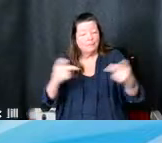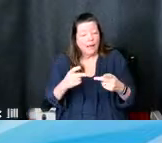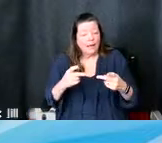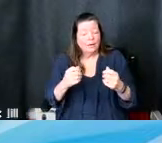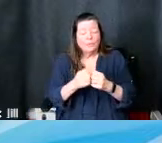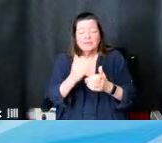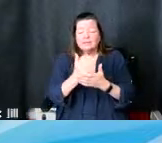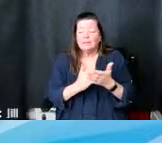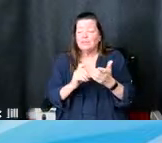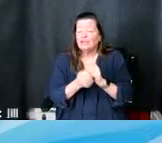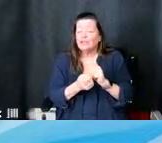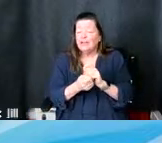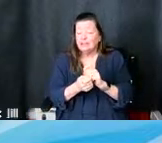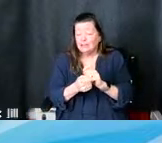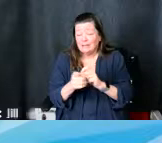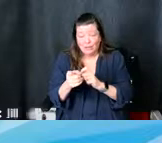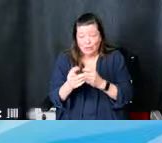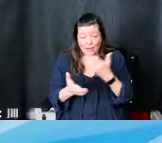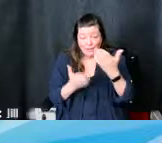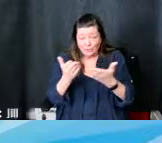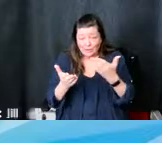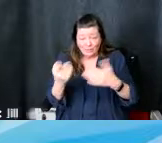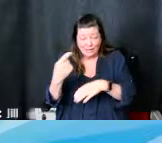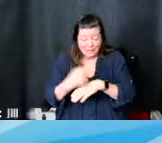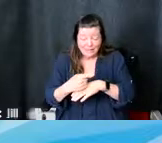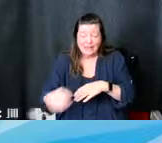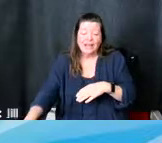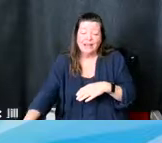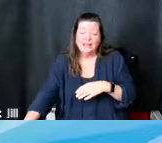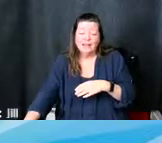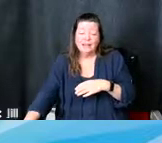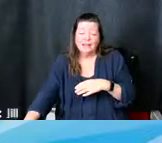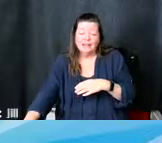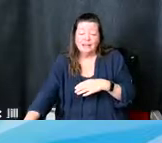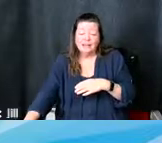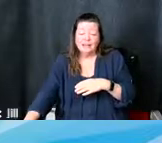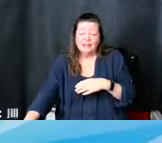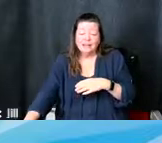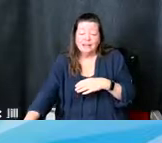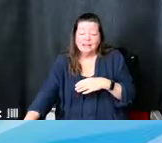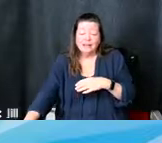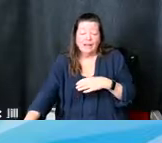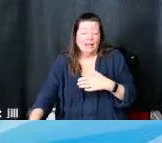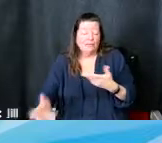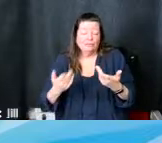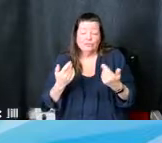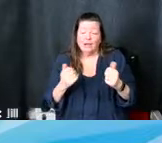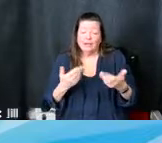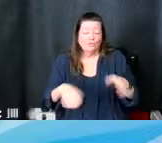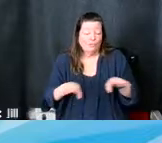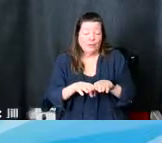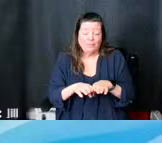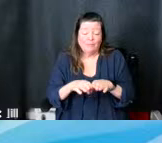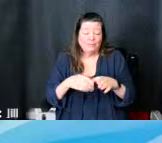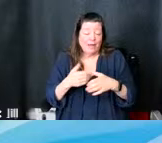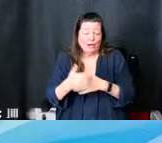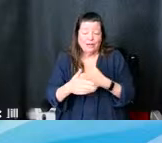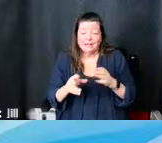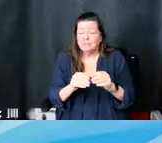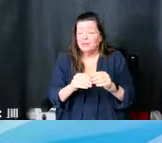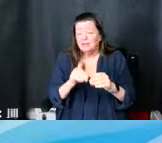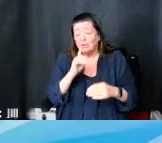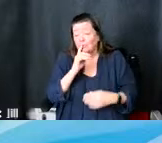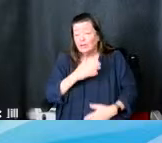the comments here, and looking to wrap up, I think, tranche 4 in our next meeting. So I really appreciate the conversation,